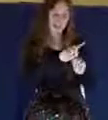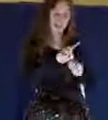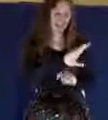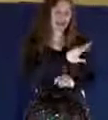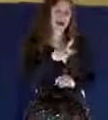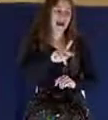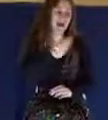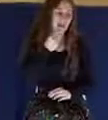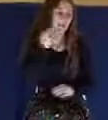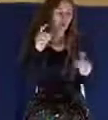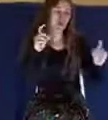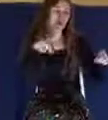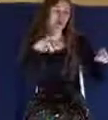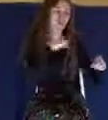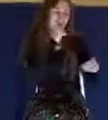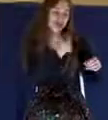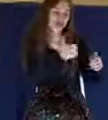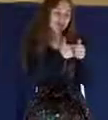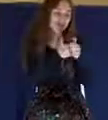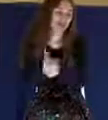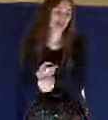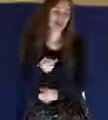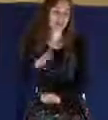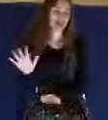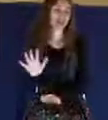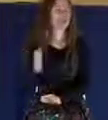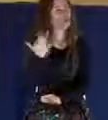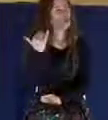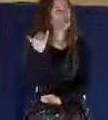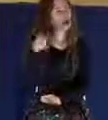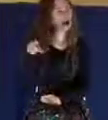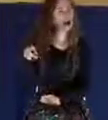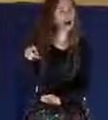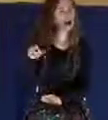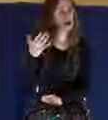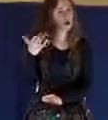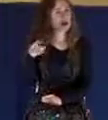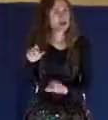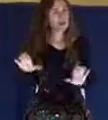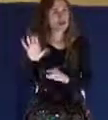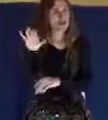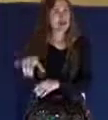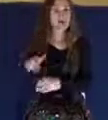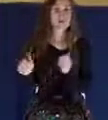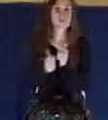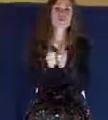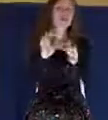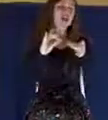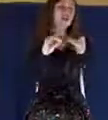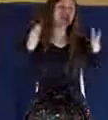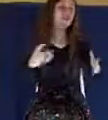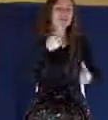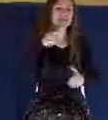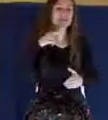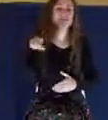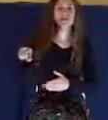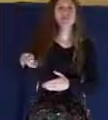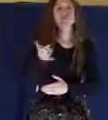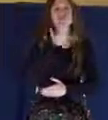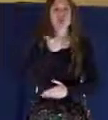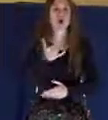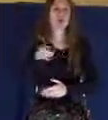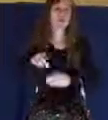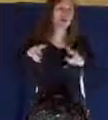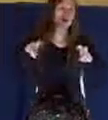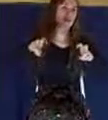She's telling them, don't come with me. Now, why would she do that? Most commentators say that Naomi is selfish. She's wrong in telling them to go